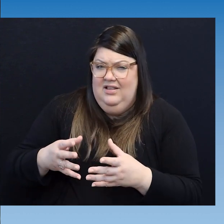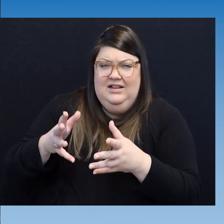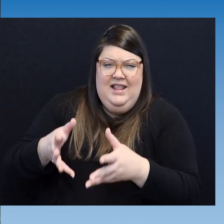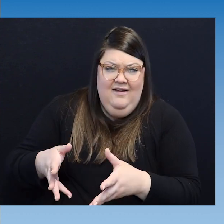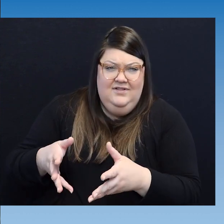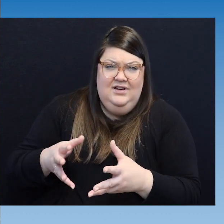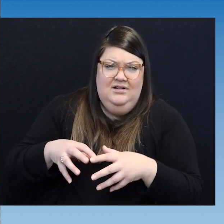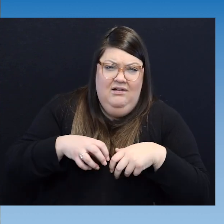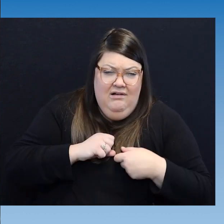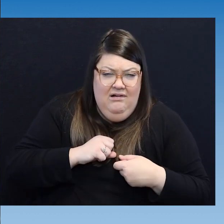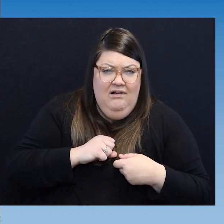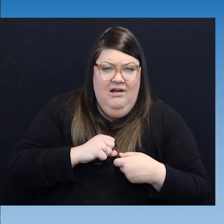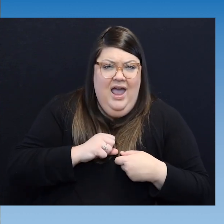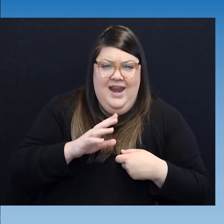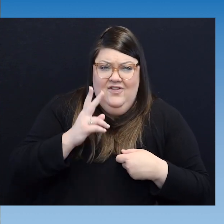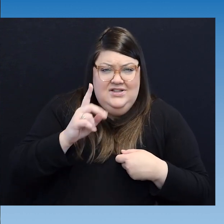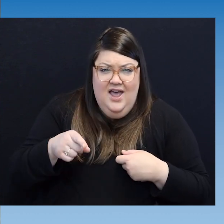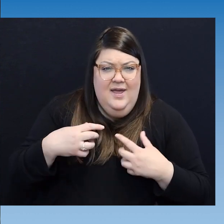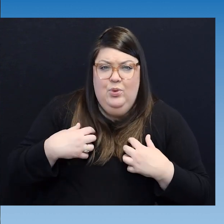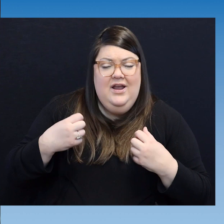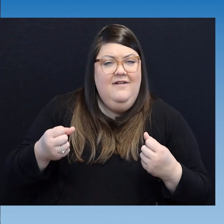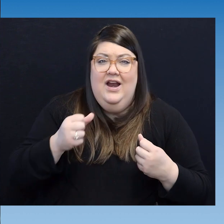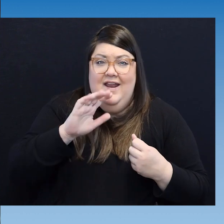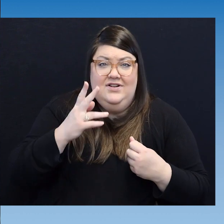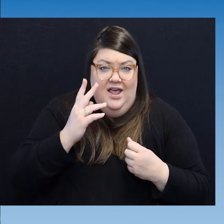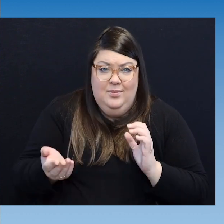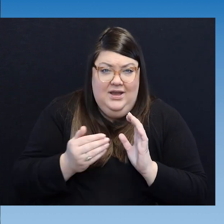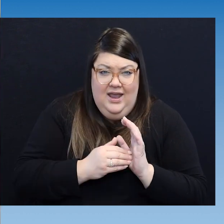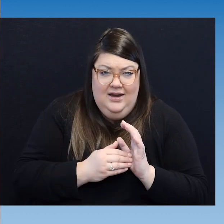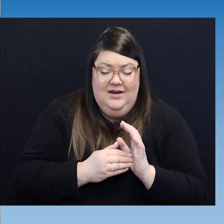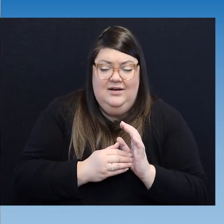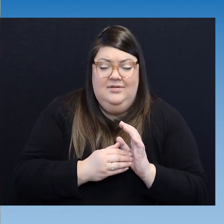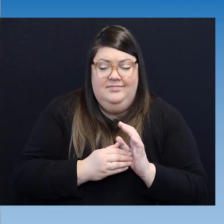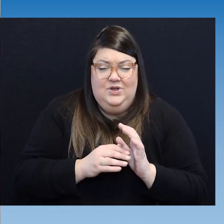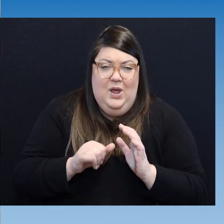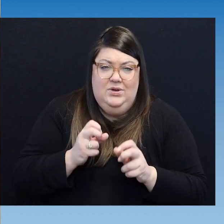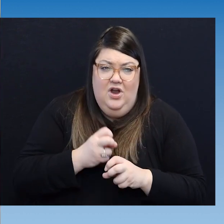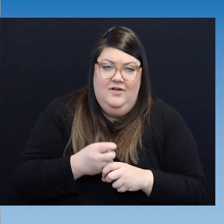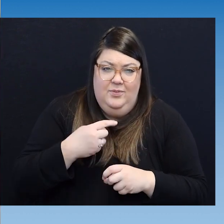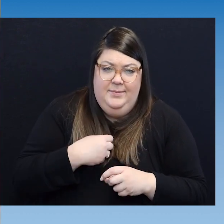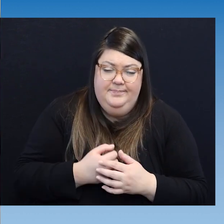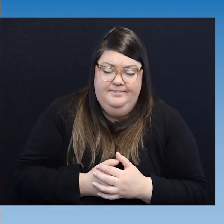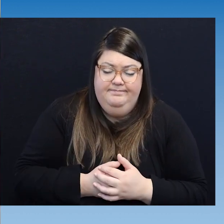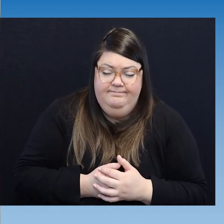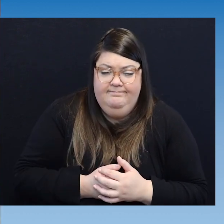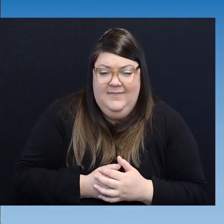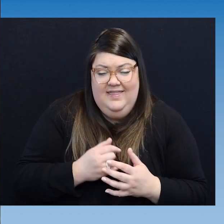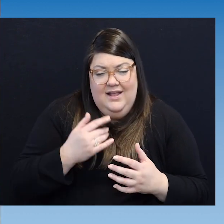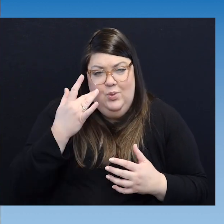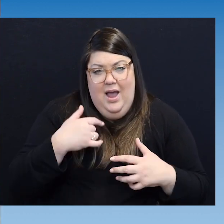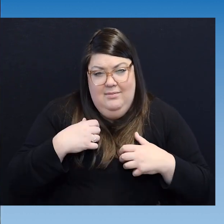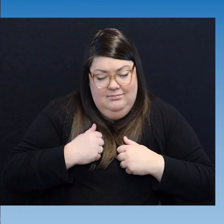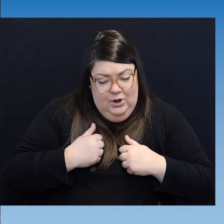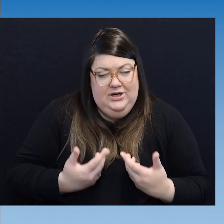never wow. knew that they recovered because I never got to see them again. Right. So that was what